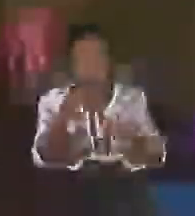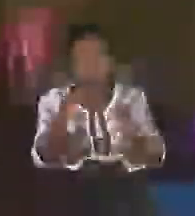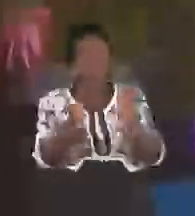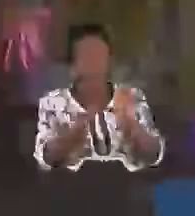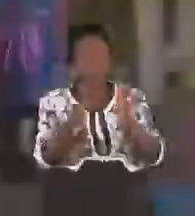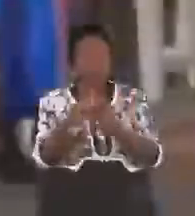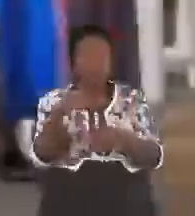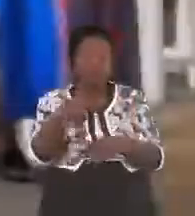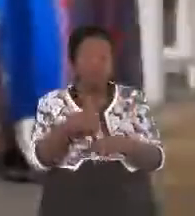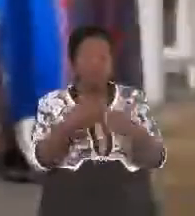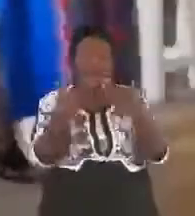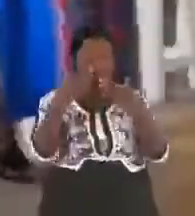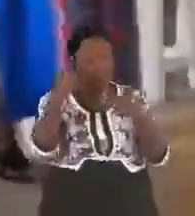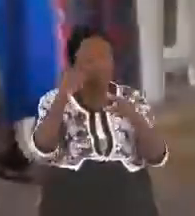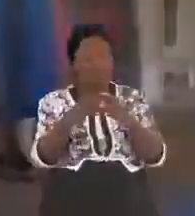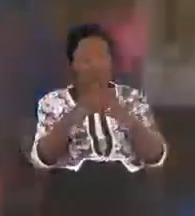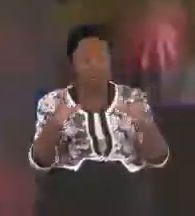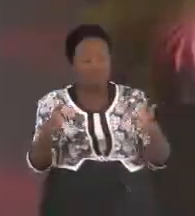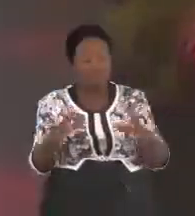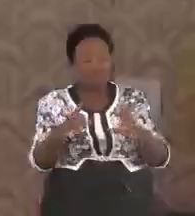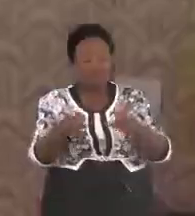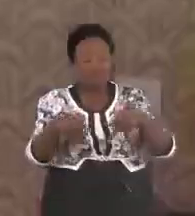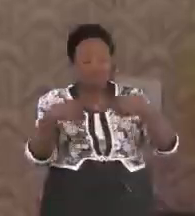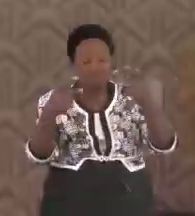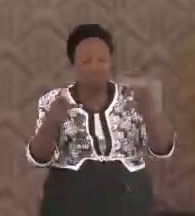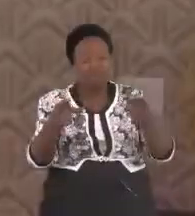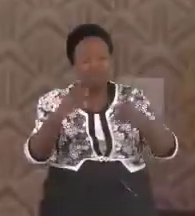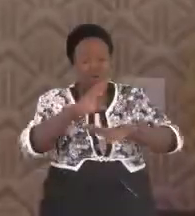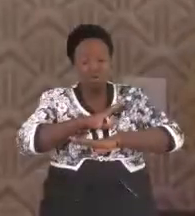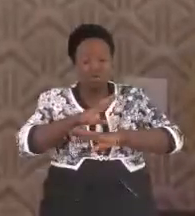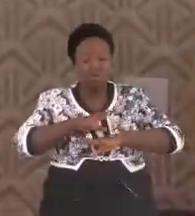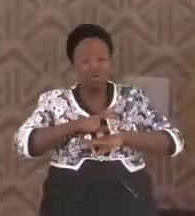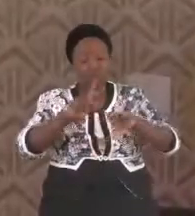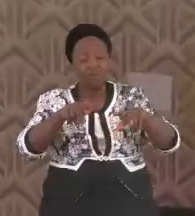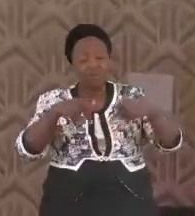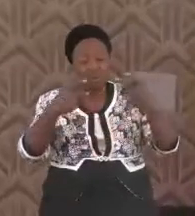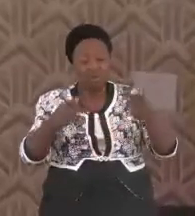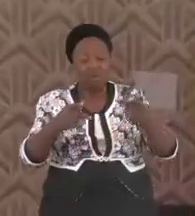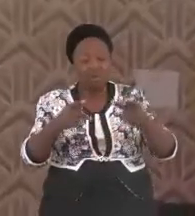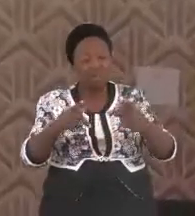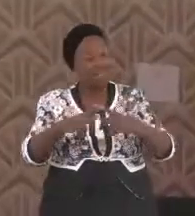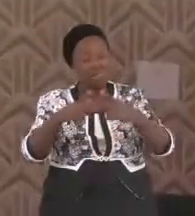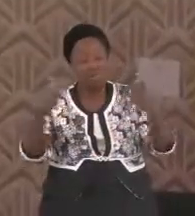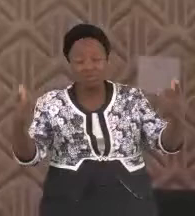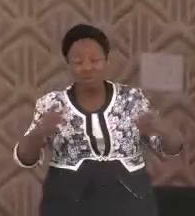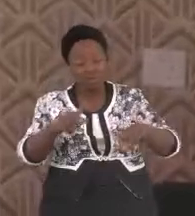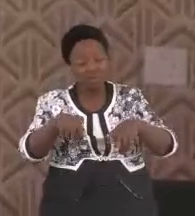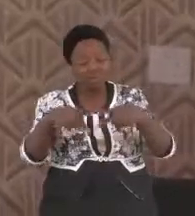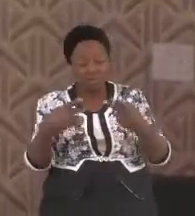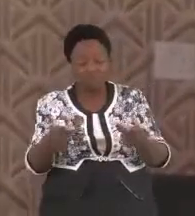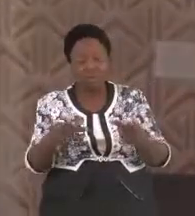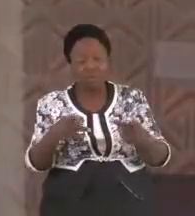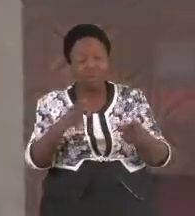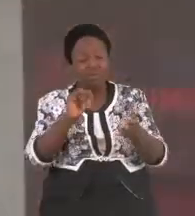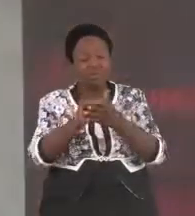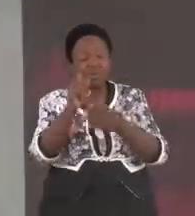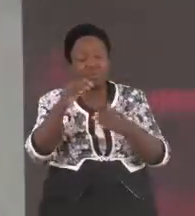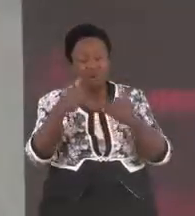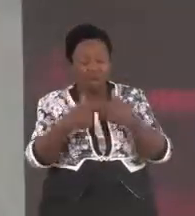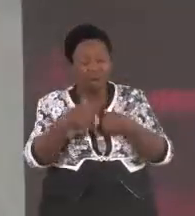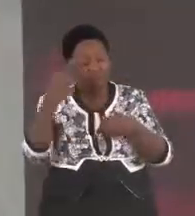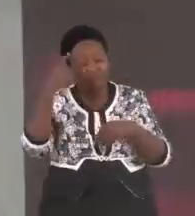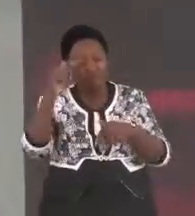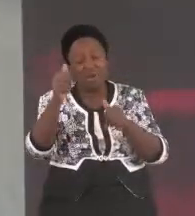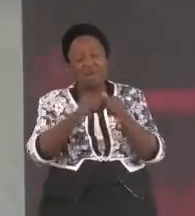the abundant provision, sufficient provision, supernatural provision you have for every one of